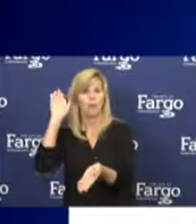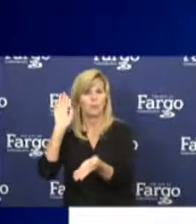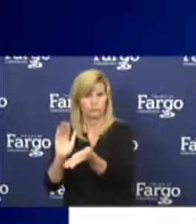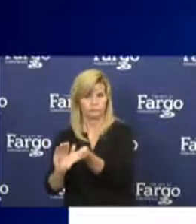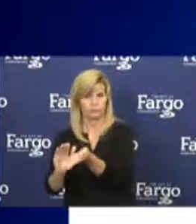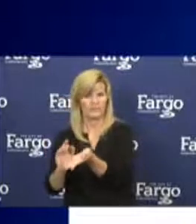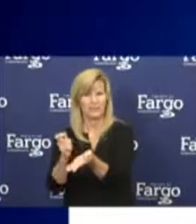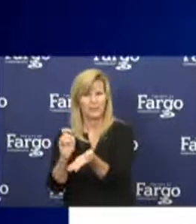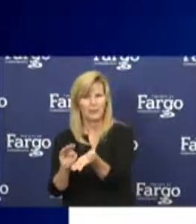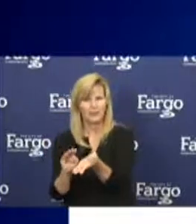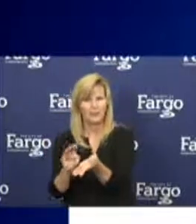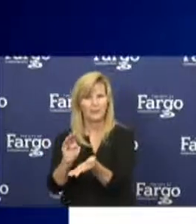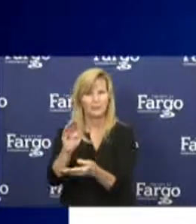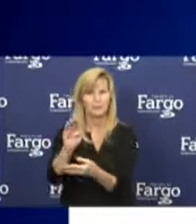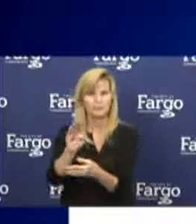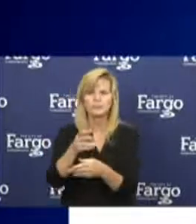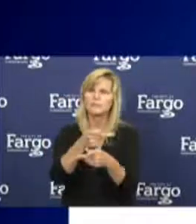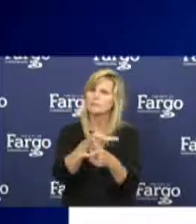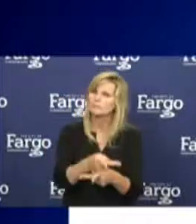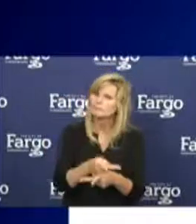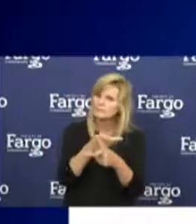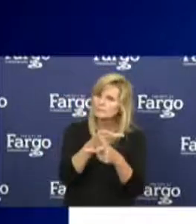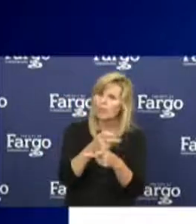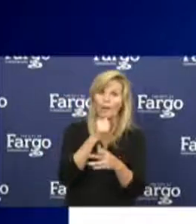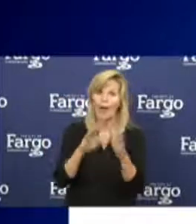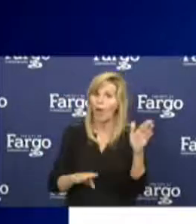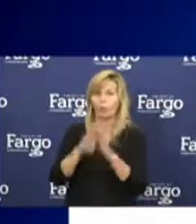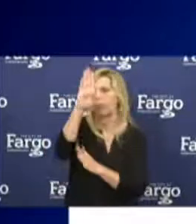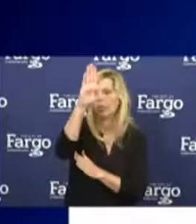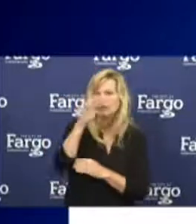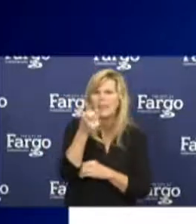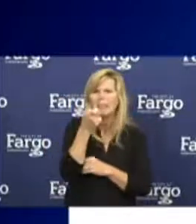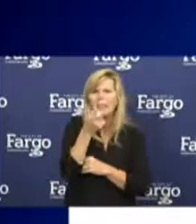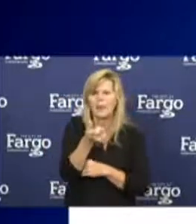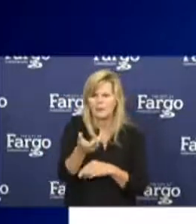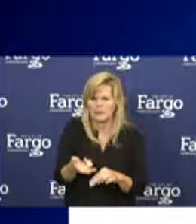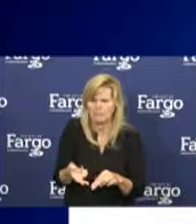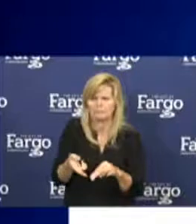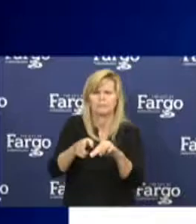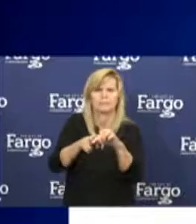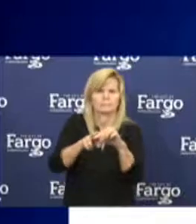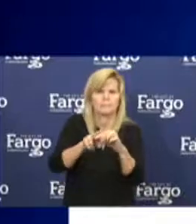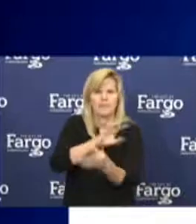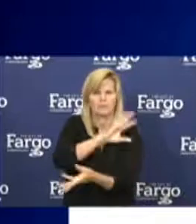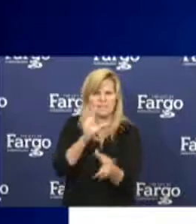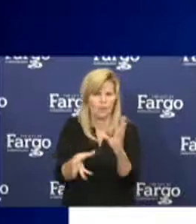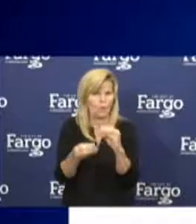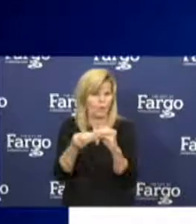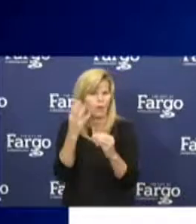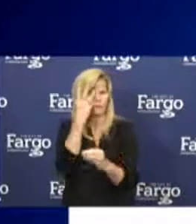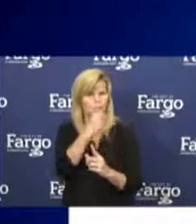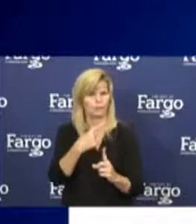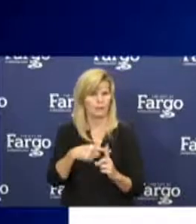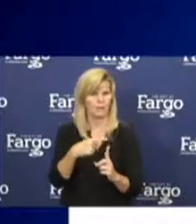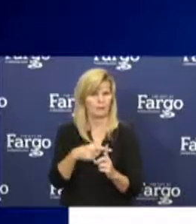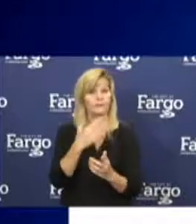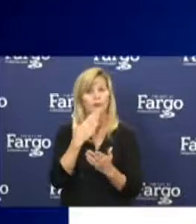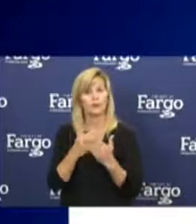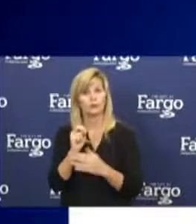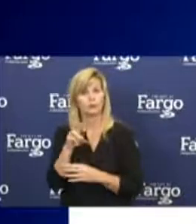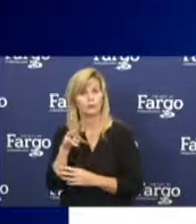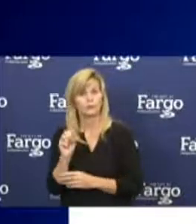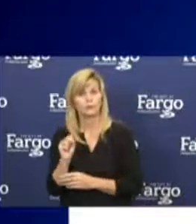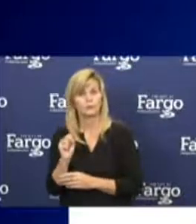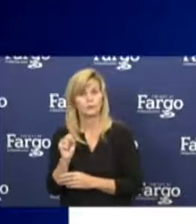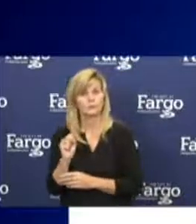up again. Again, a cautionary note, not anywhere near as bad as where we were. And overall, I would say a positive and good news, but